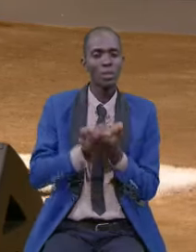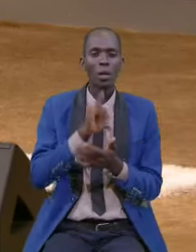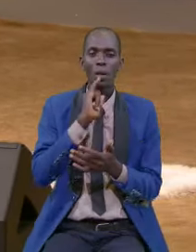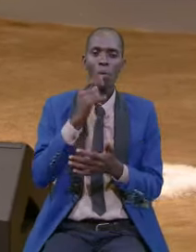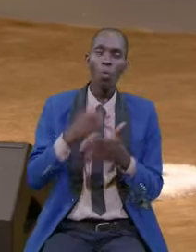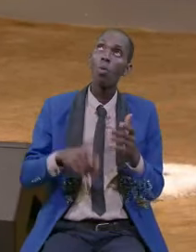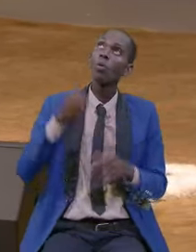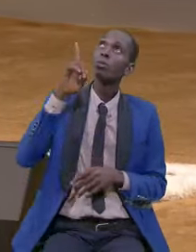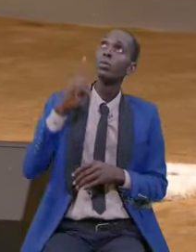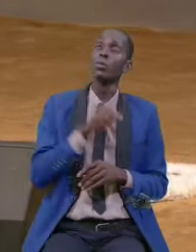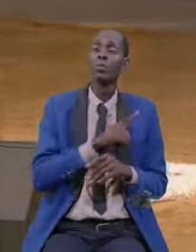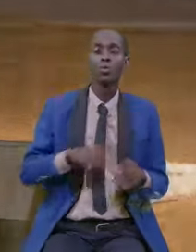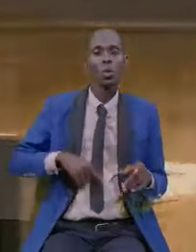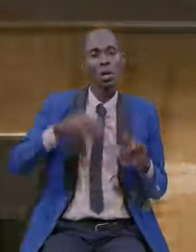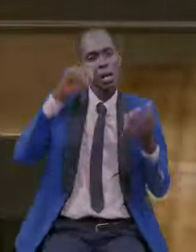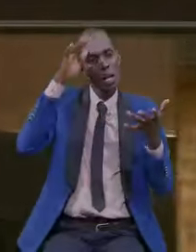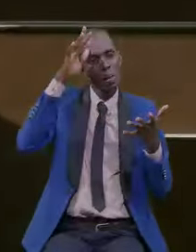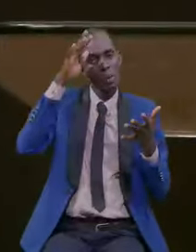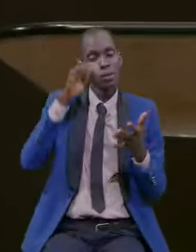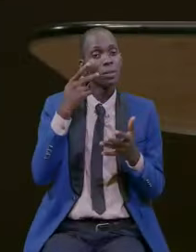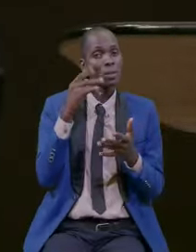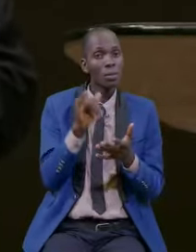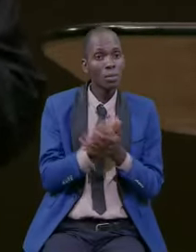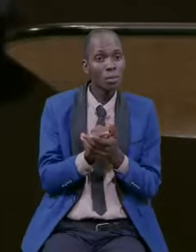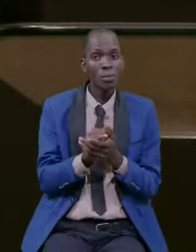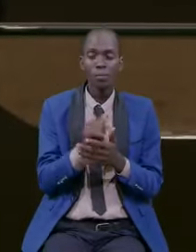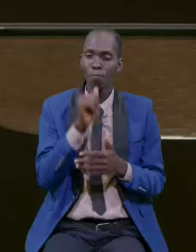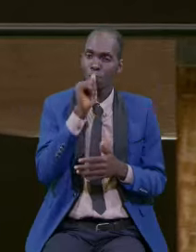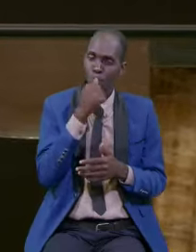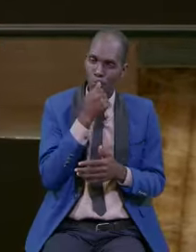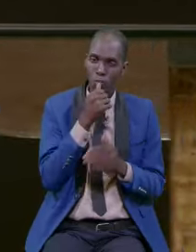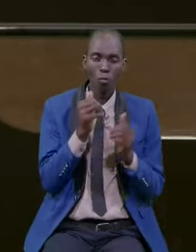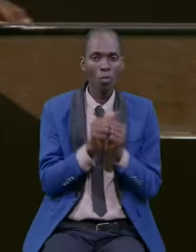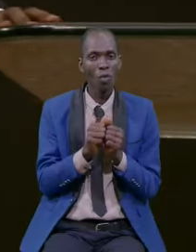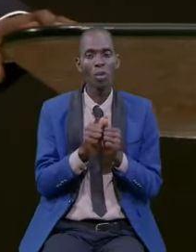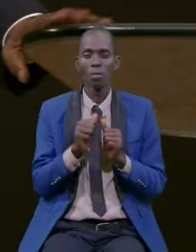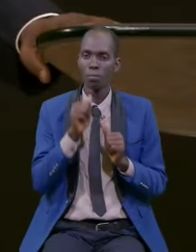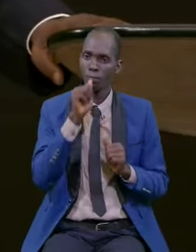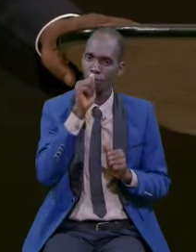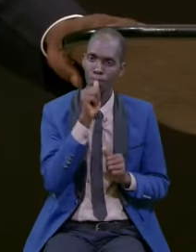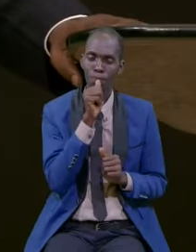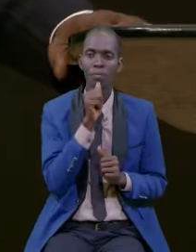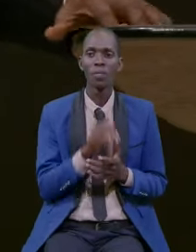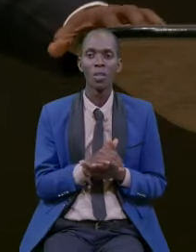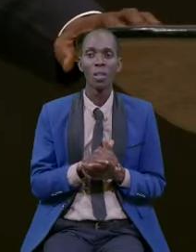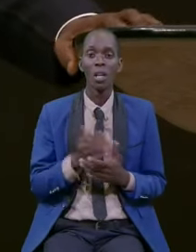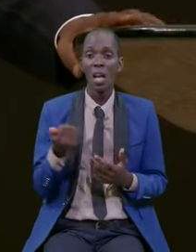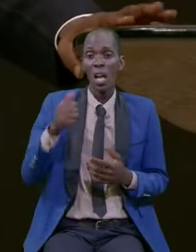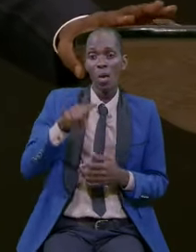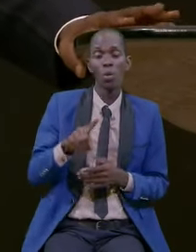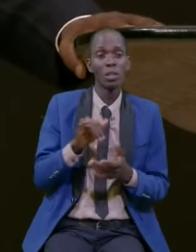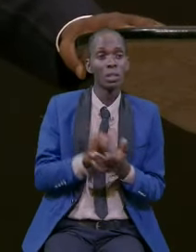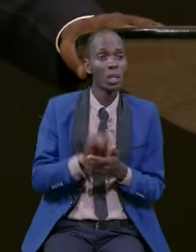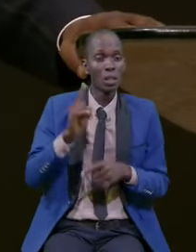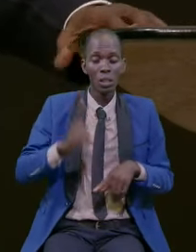expects. Endurance goes along with patience. And anybody who cannot endure does